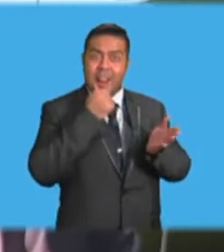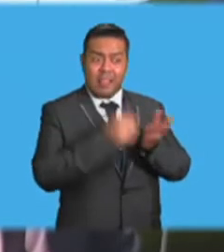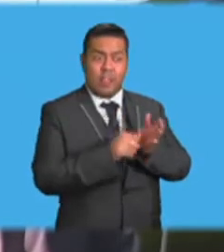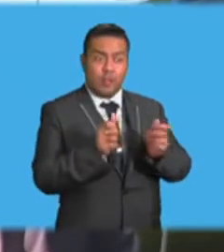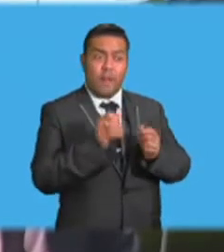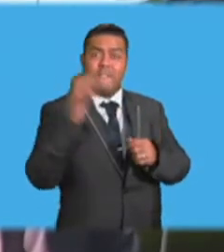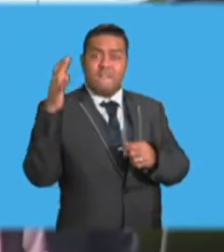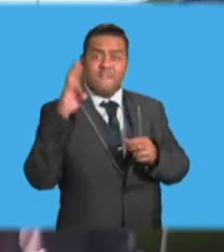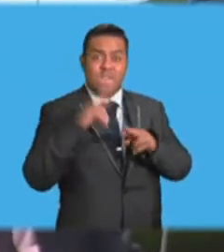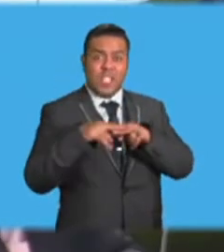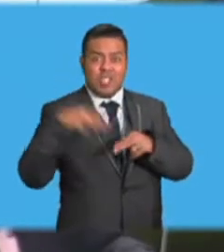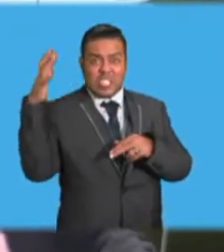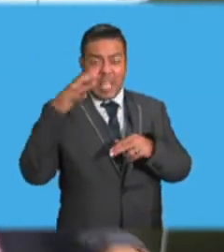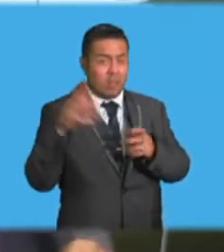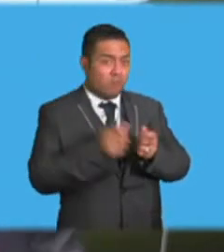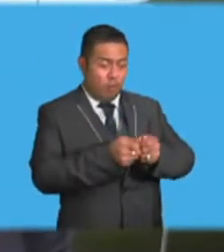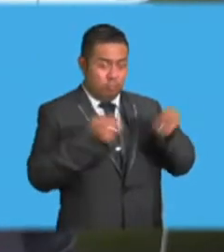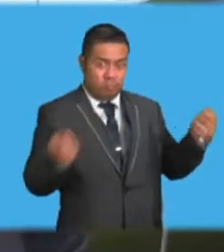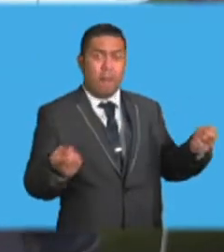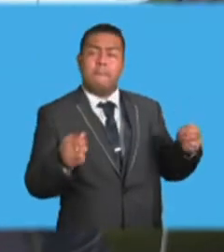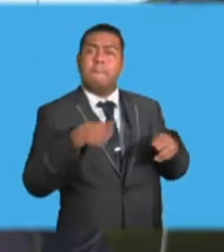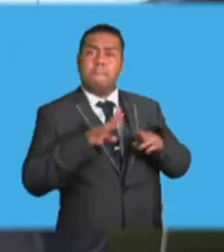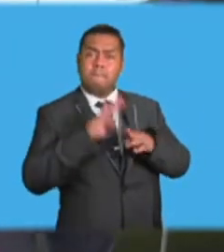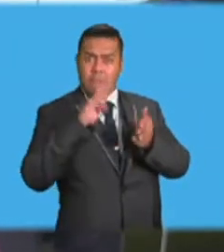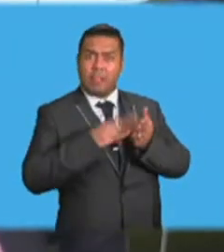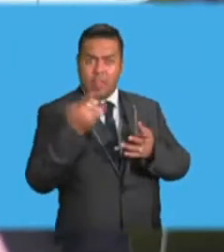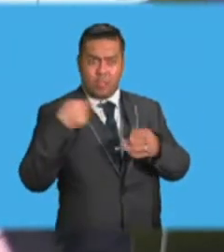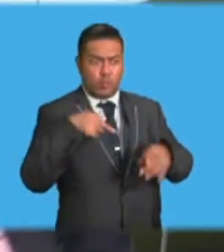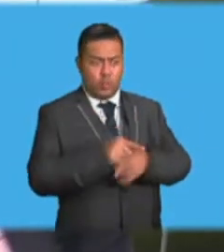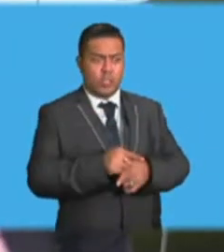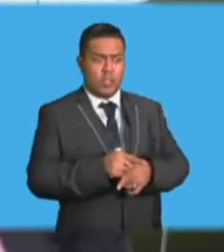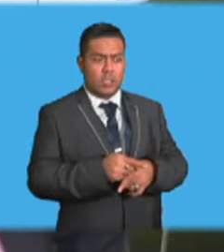in the Fiji Sun on Monday this week about